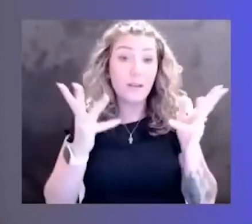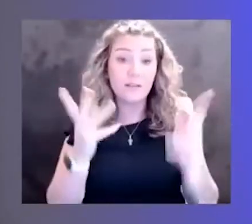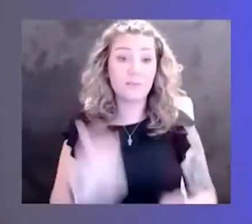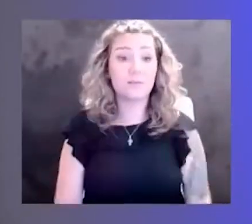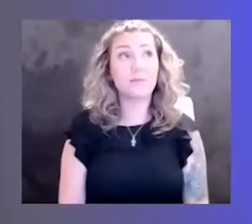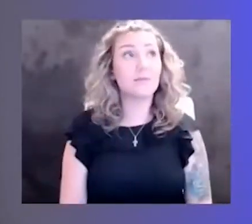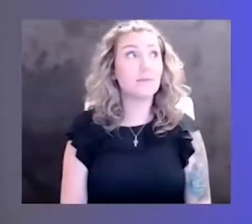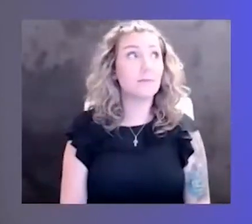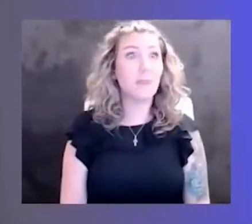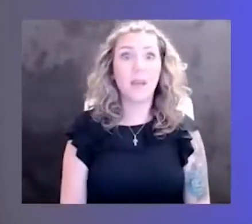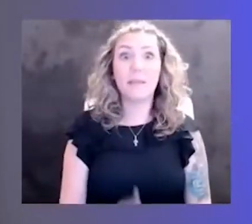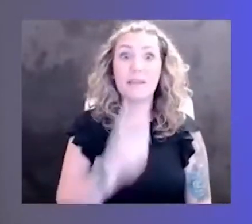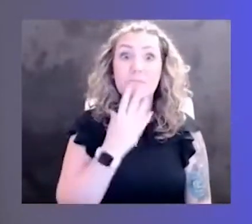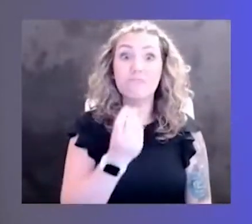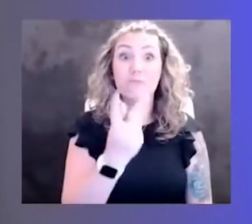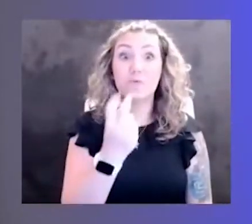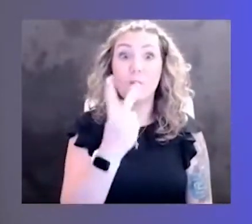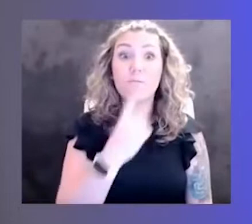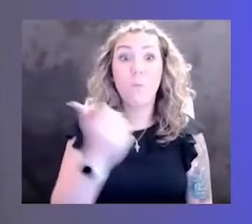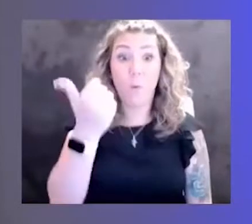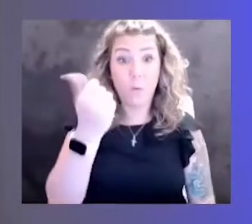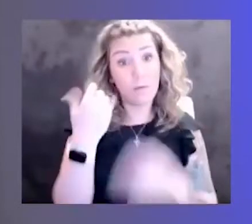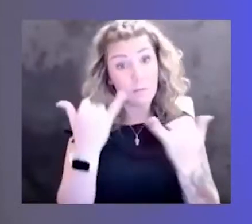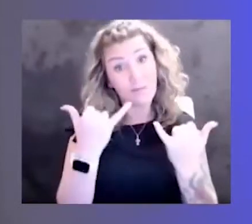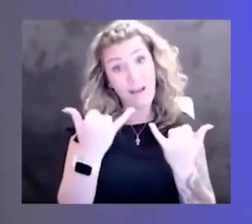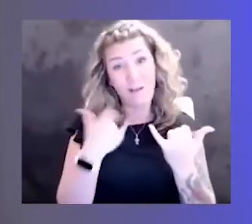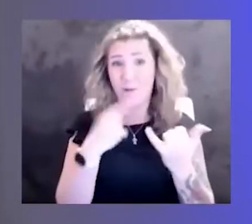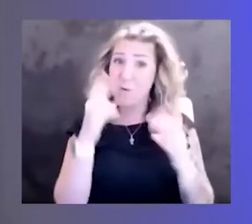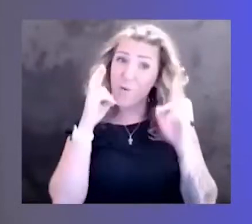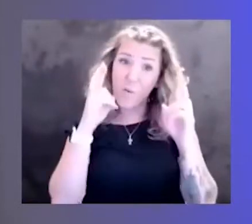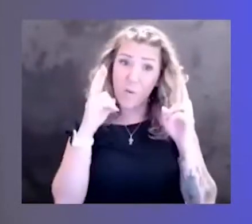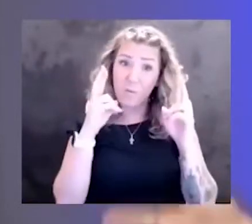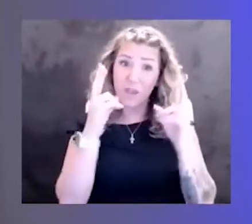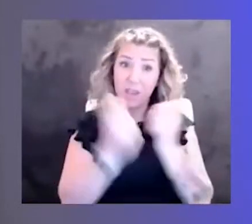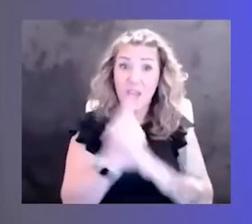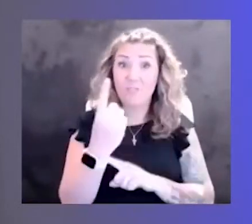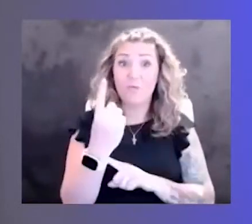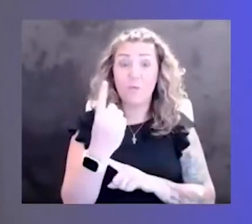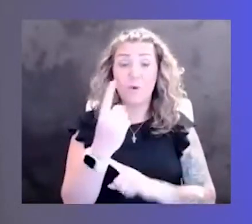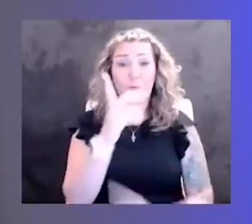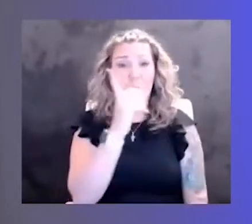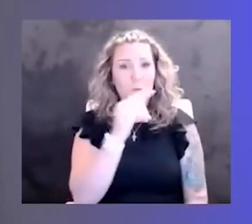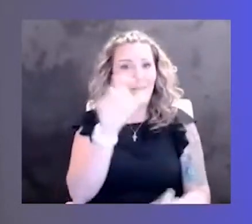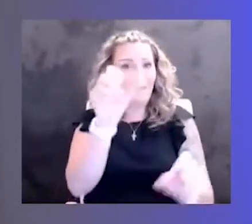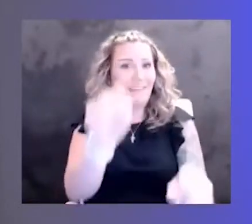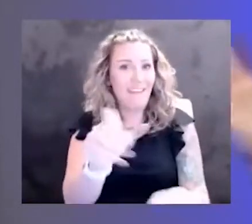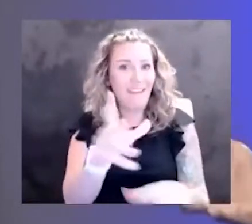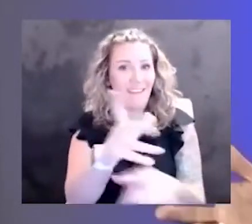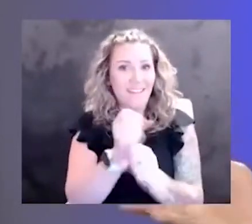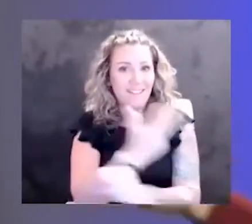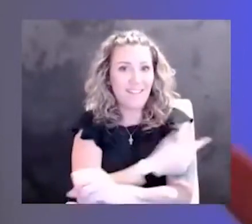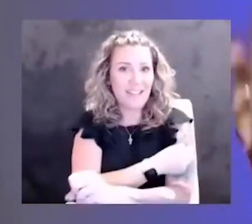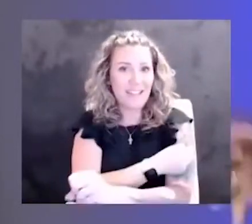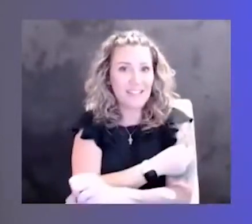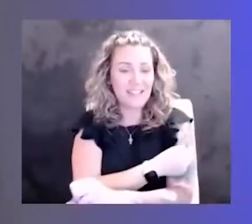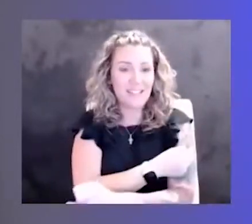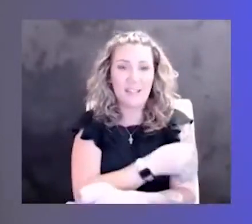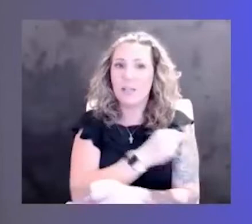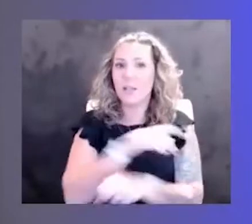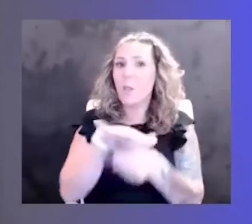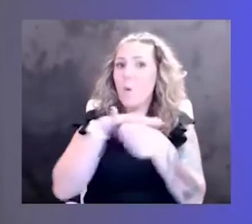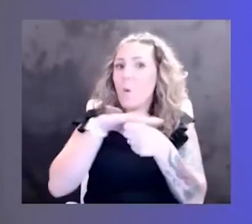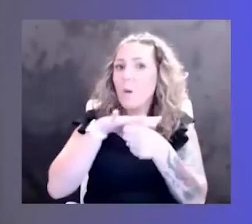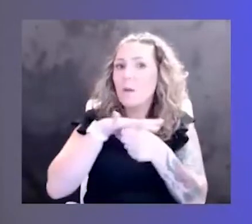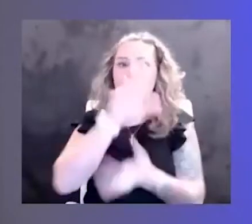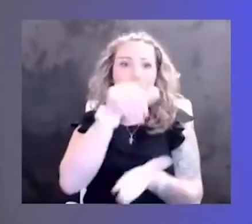up now. I hope that everybody who's able to get to a vaccine center or through